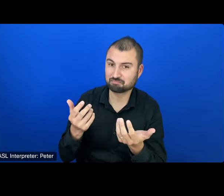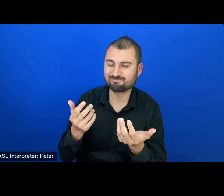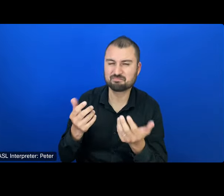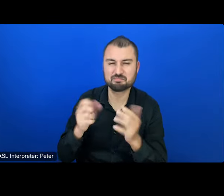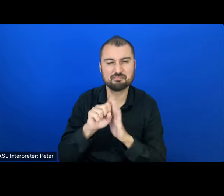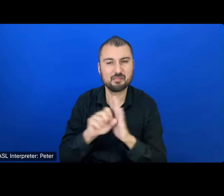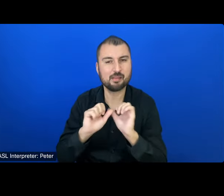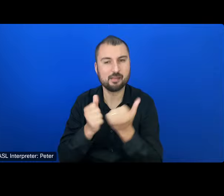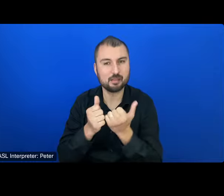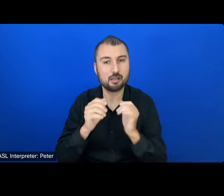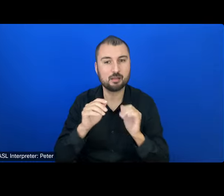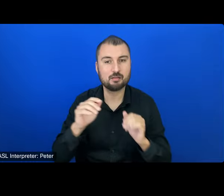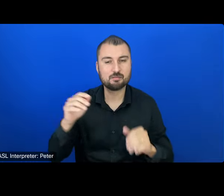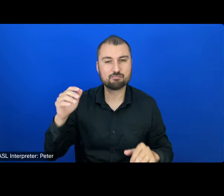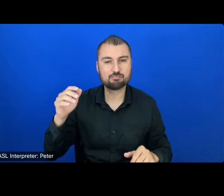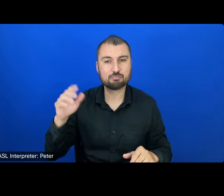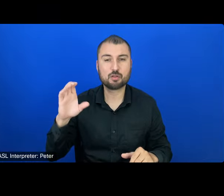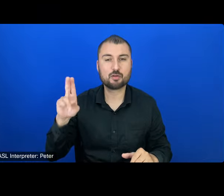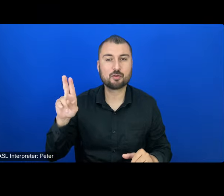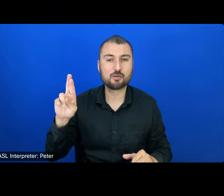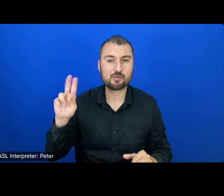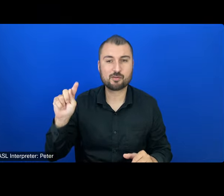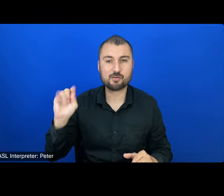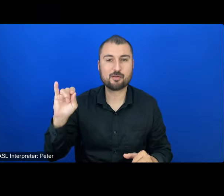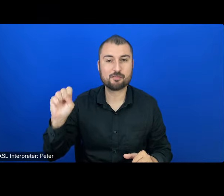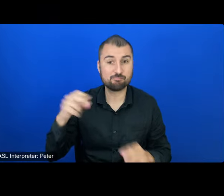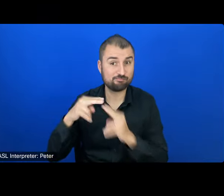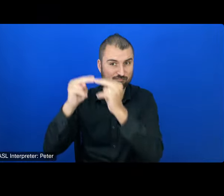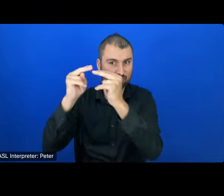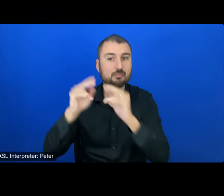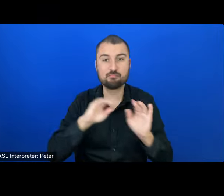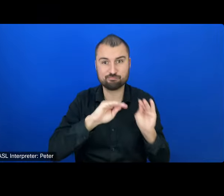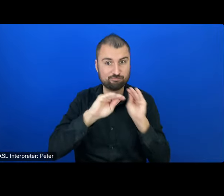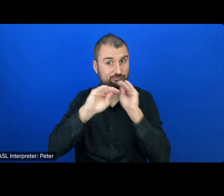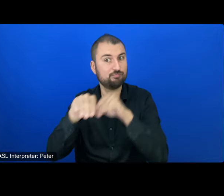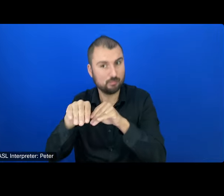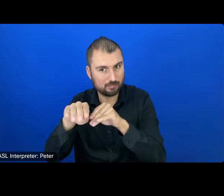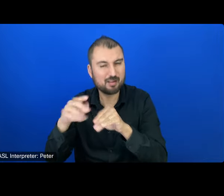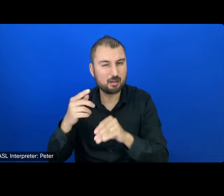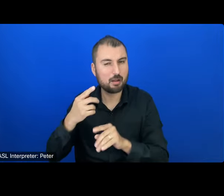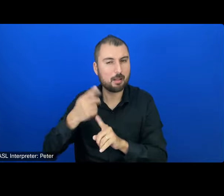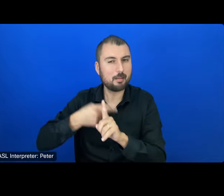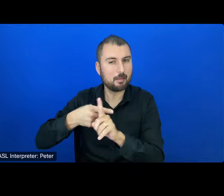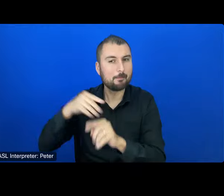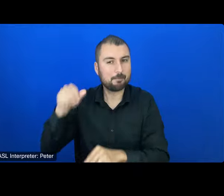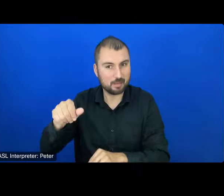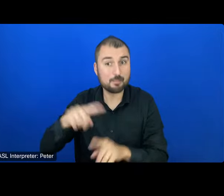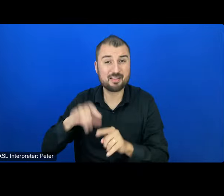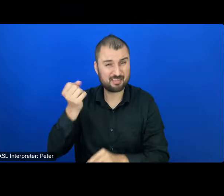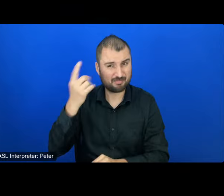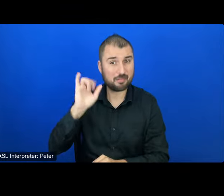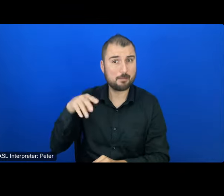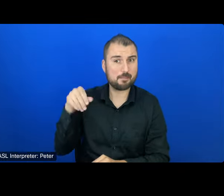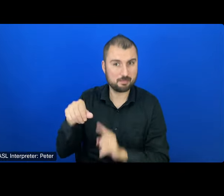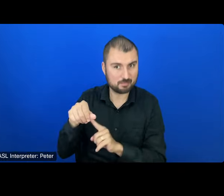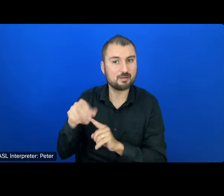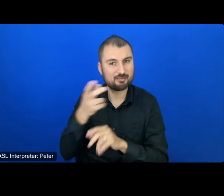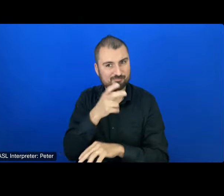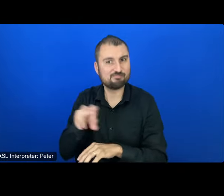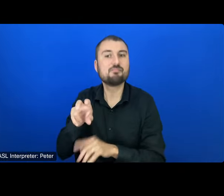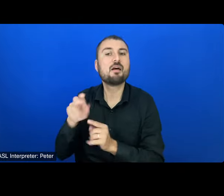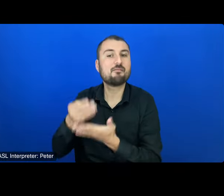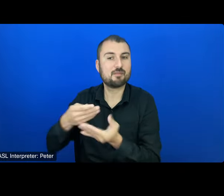agencies that move into the Curtis building pay a lease payment as well. But in that scenario, the lease payment goes into a fund that's used to